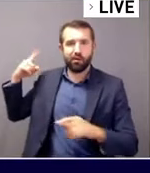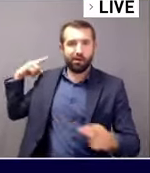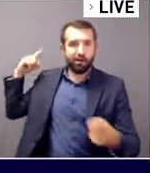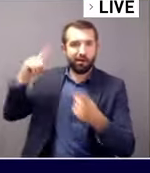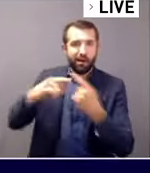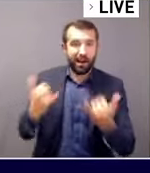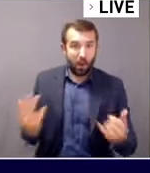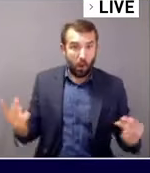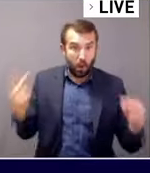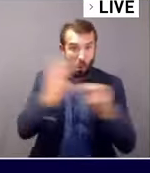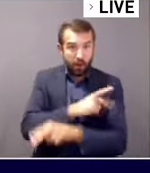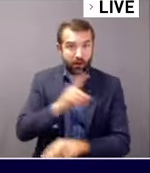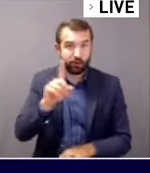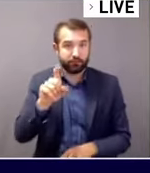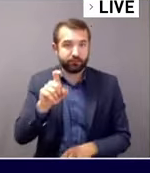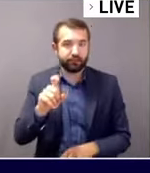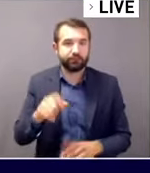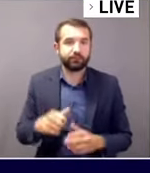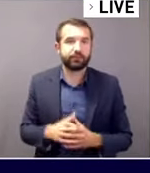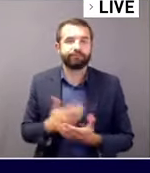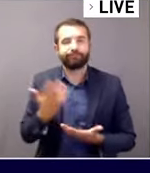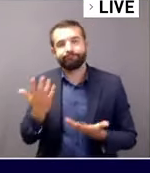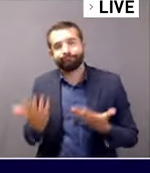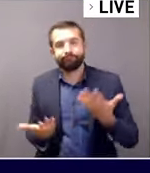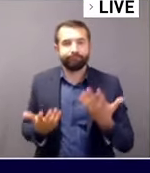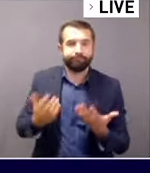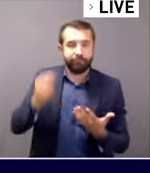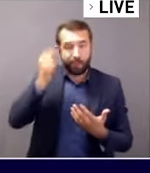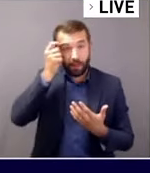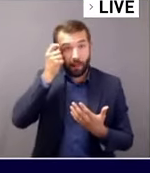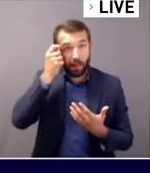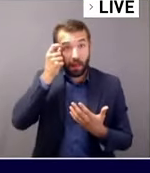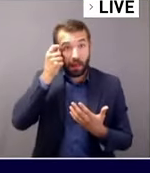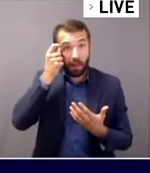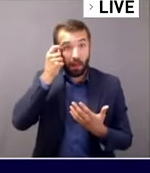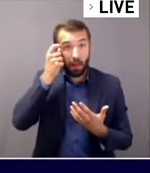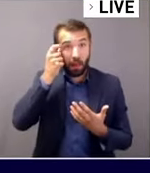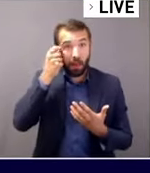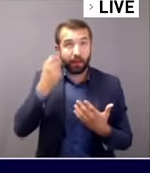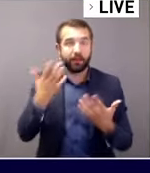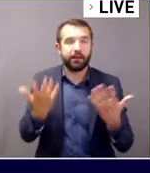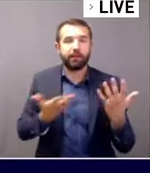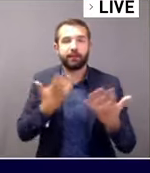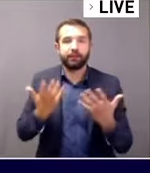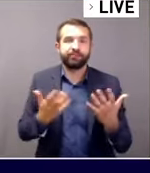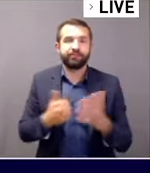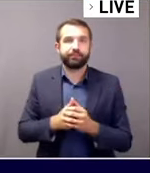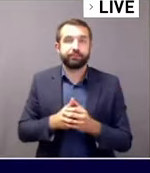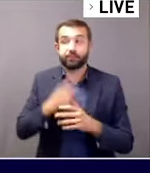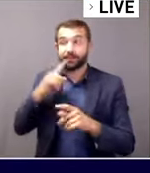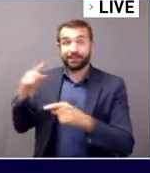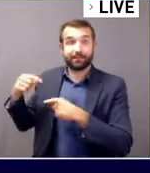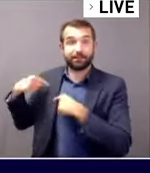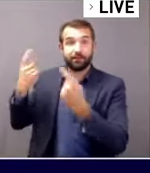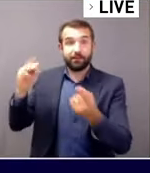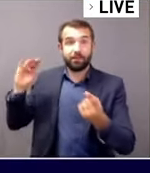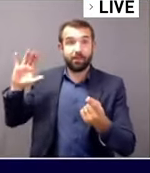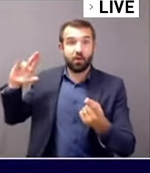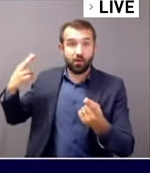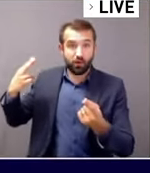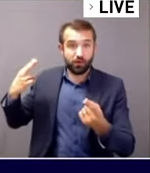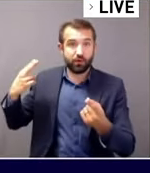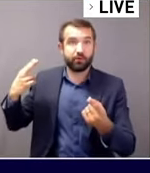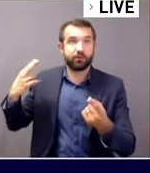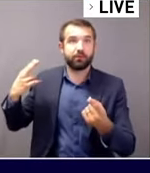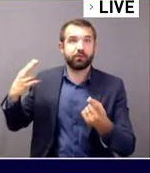What I would say is, you know, Dustin, there have been times thus far during COVID where my concern level has been